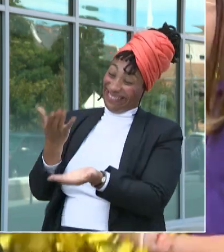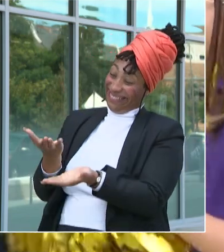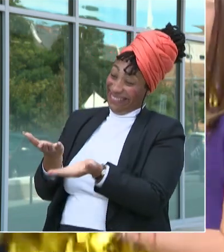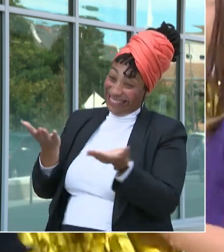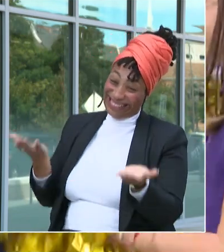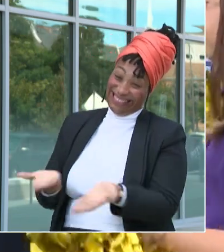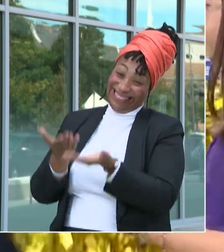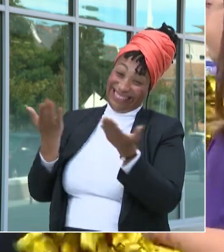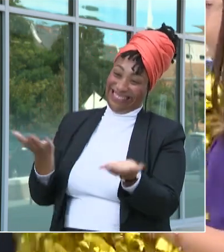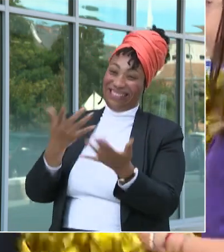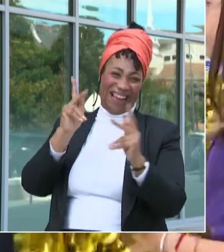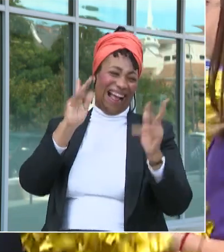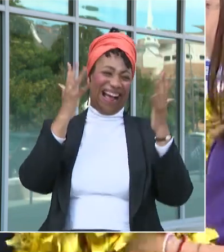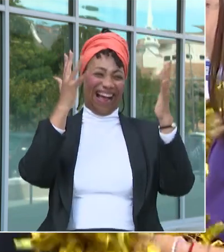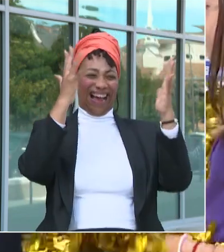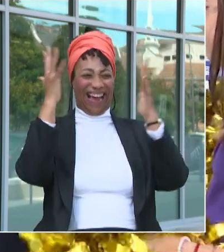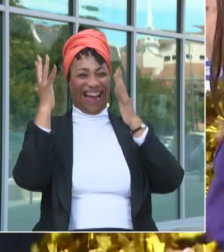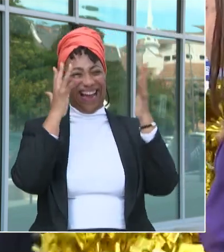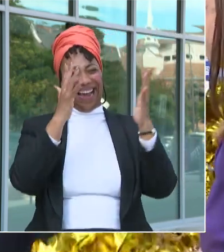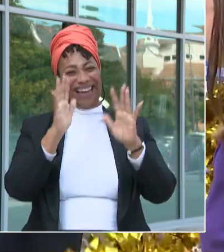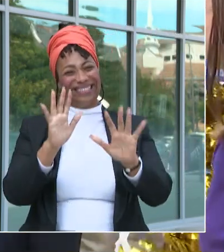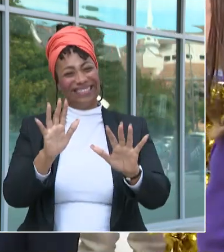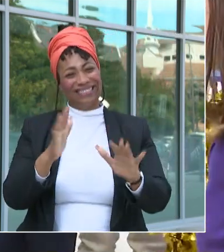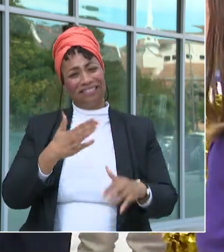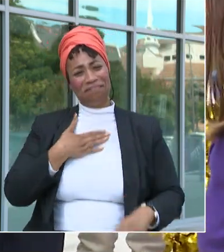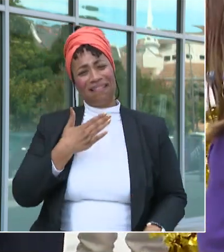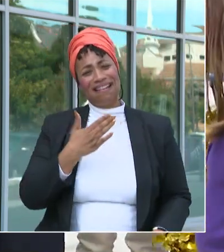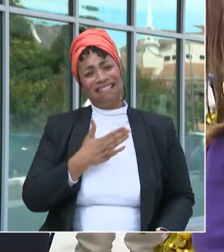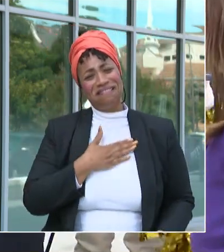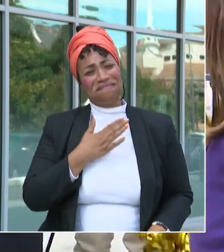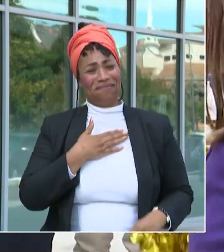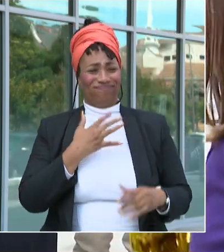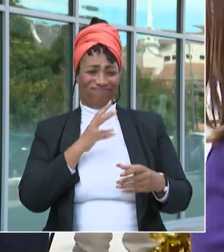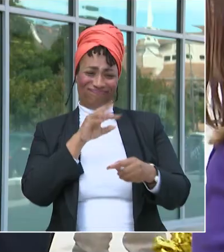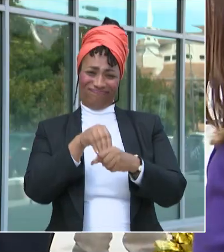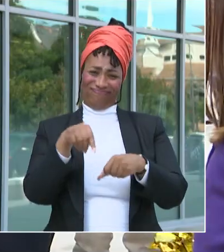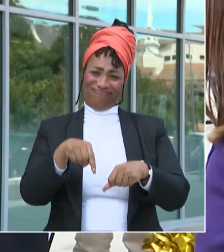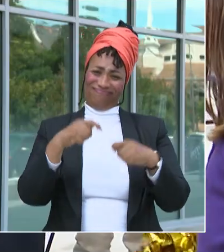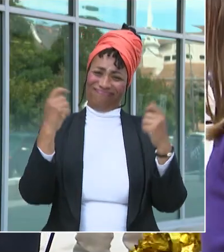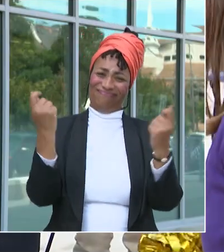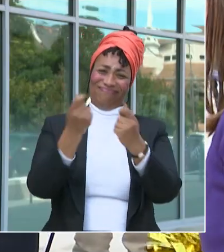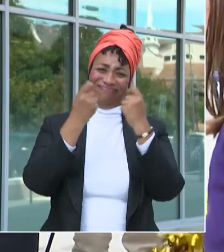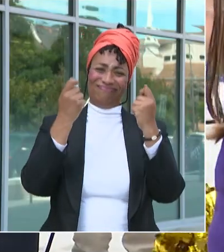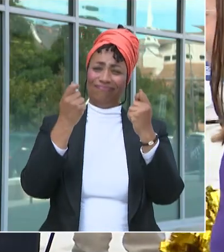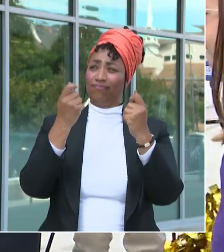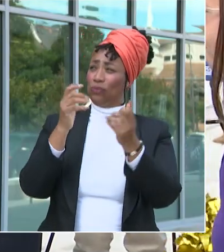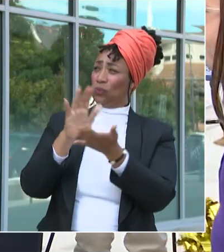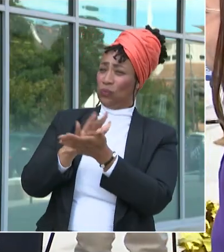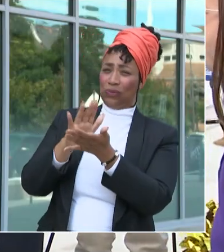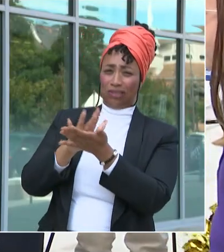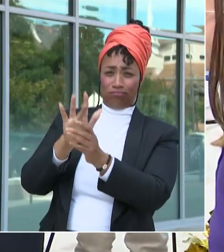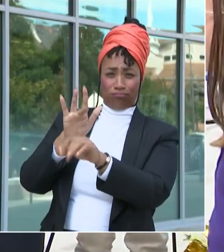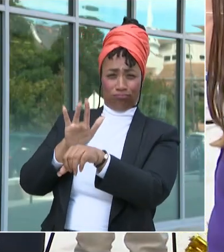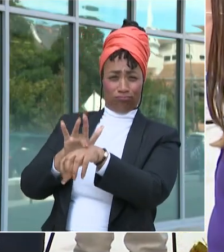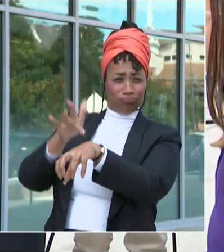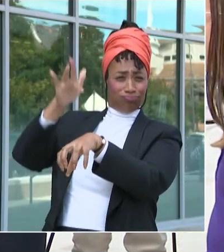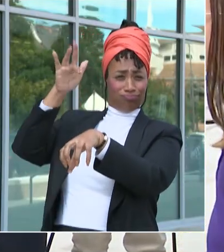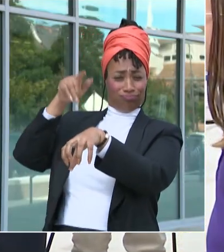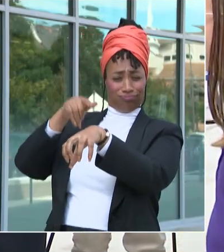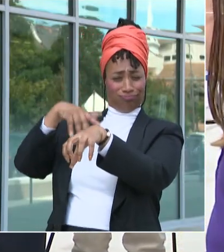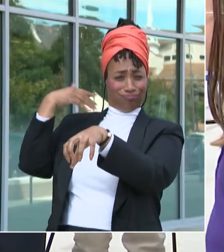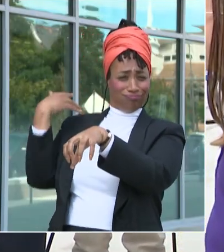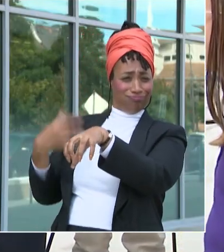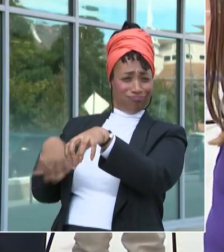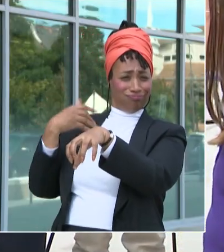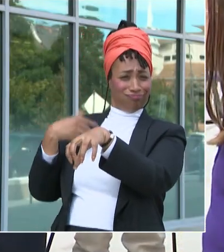I am grateful to be with you all to celebrate this new, radiant, modernized school, both as the Ward 4 council member and the chair